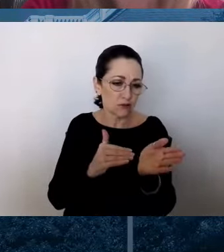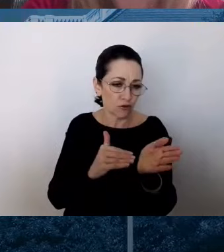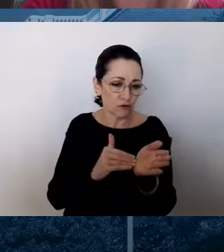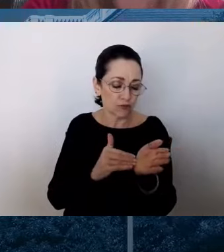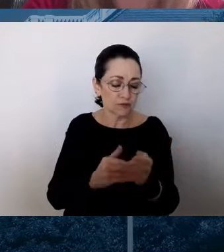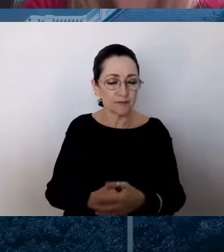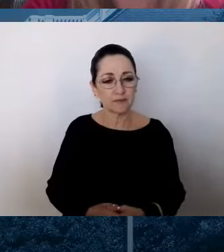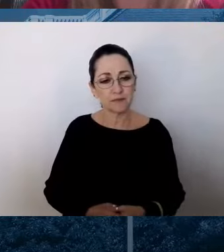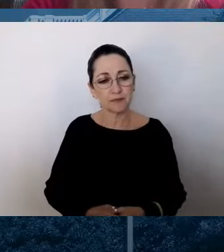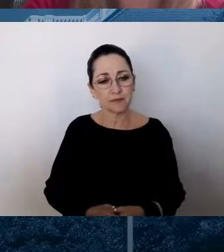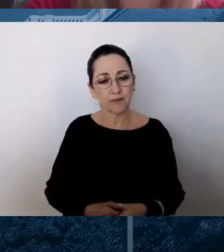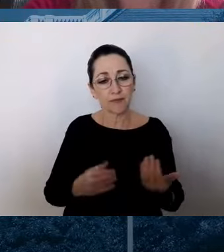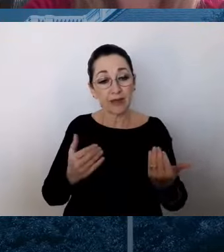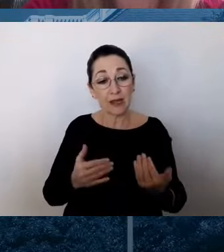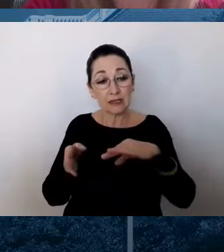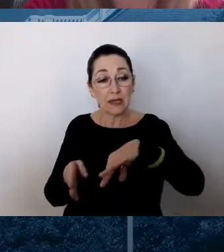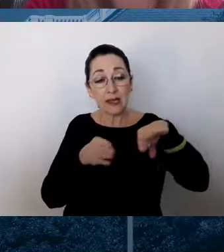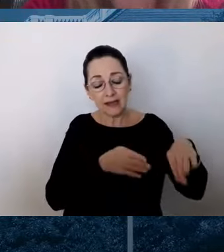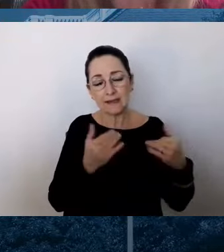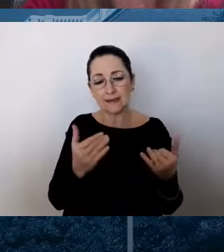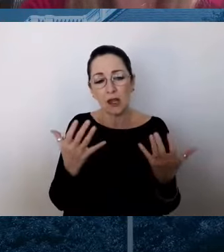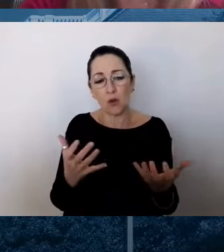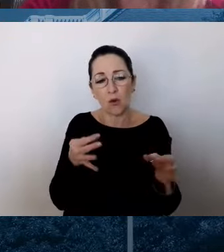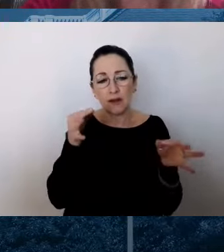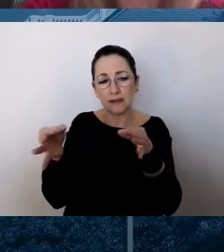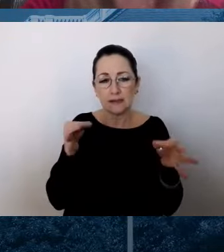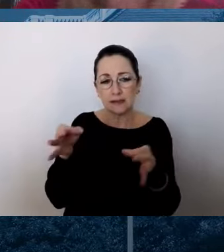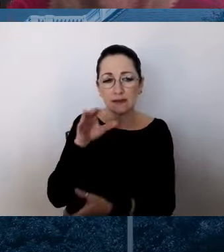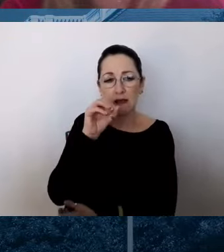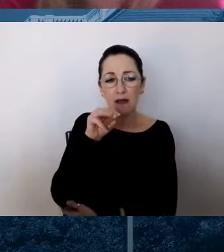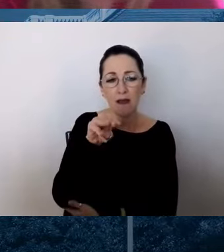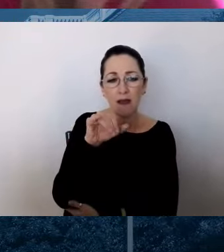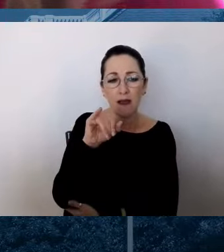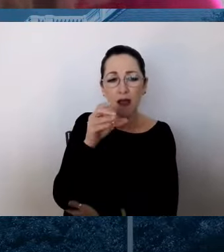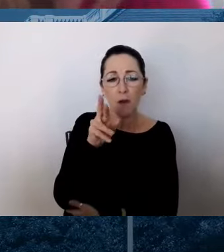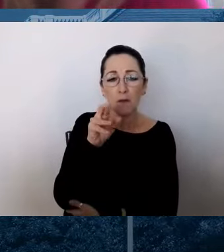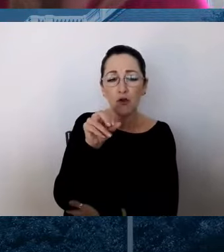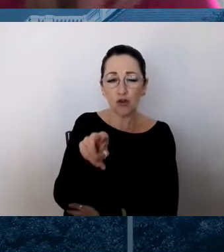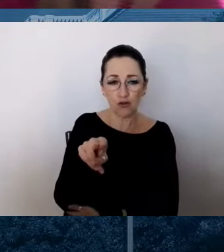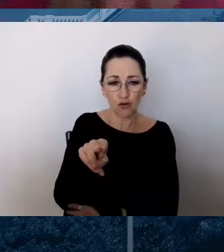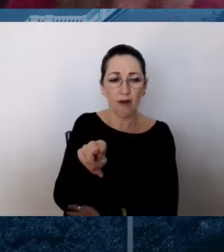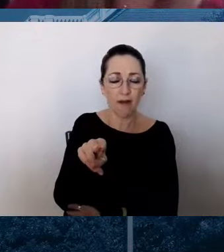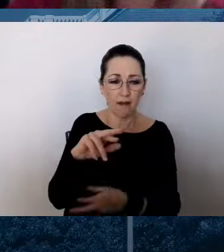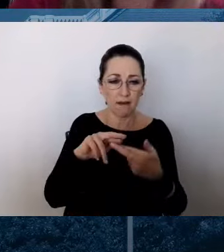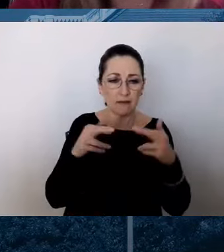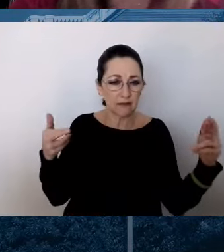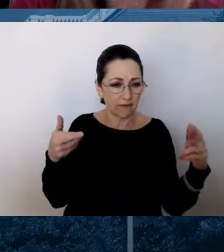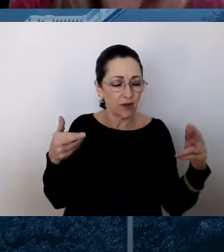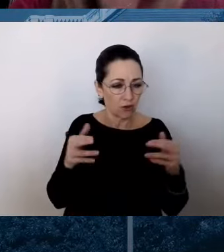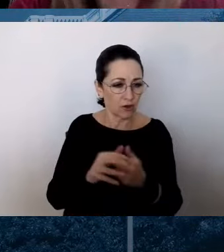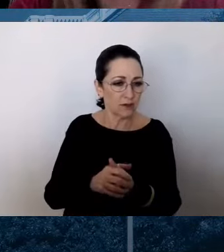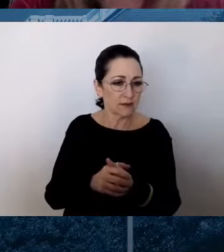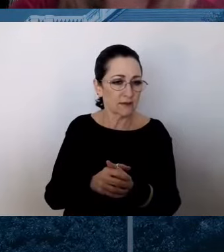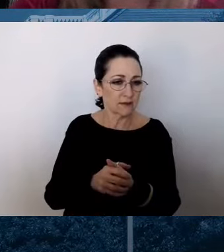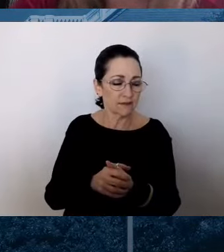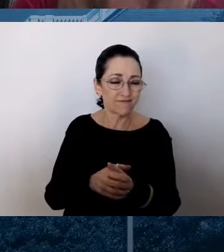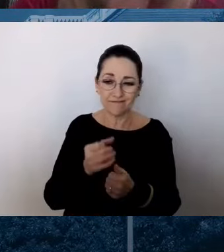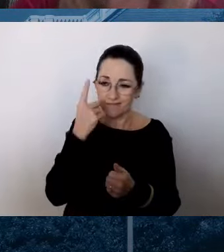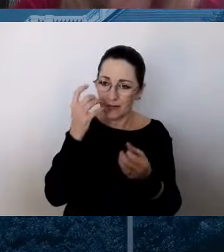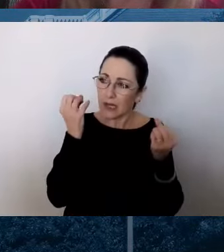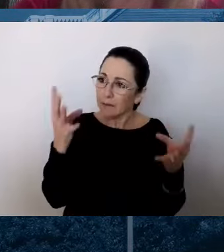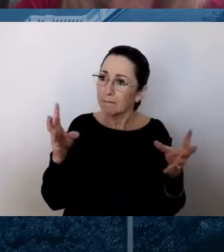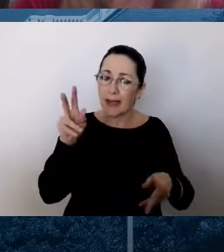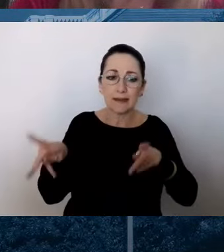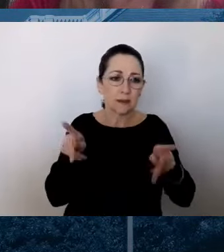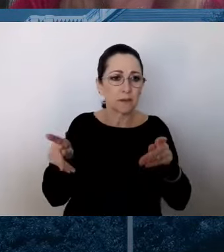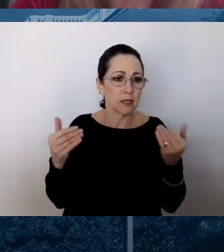topic right now, which is the Omicron variant. Omicron variant is on many people's minds